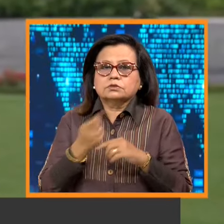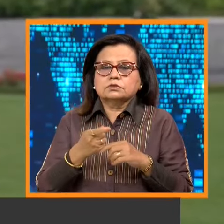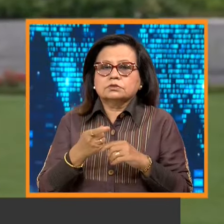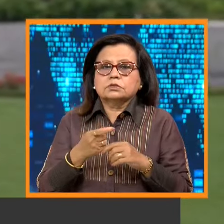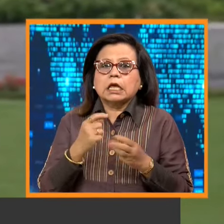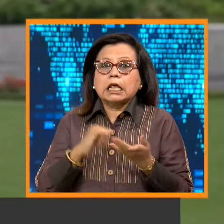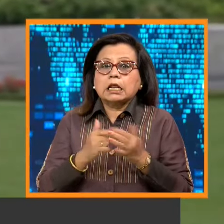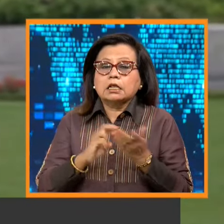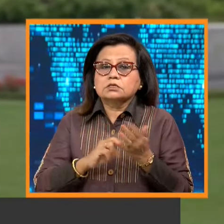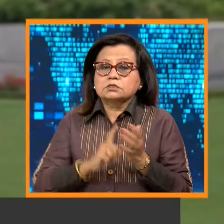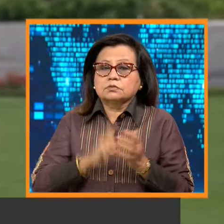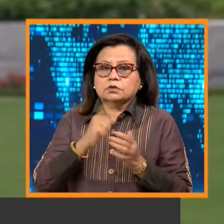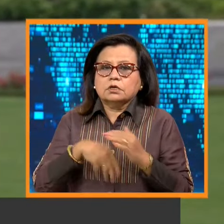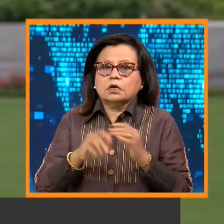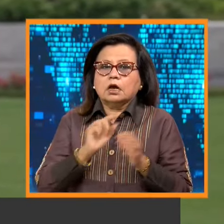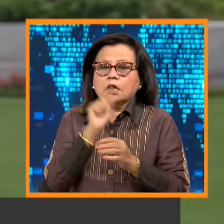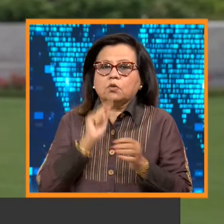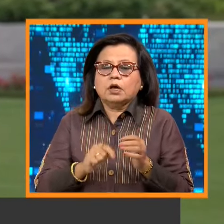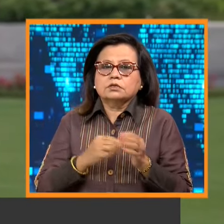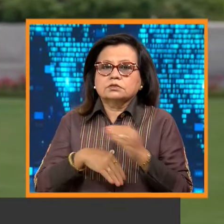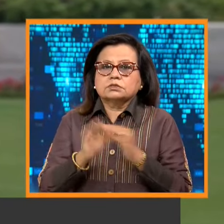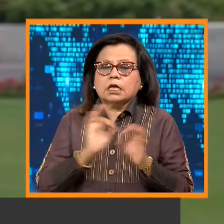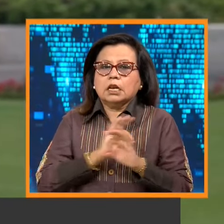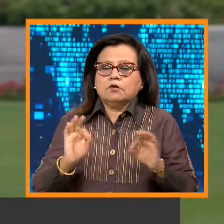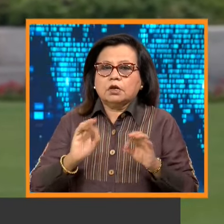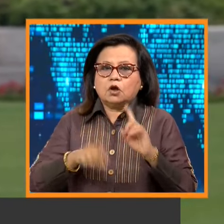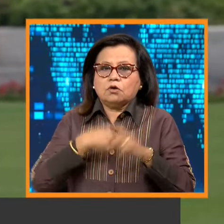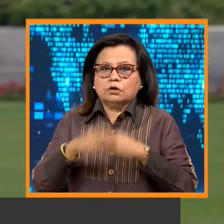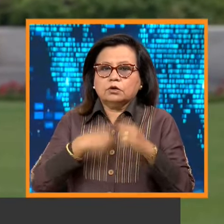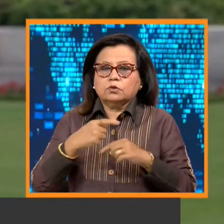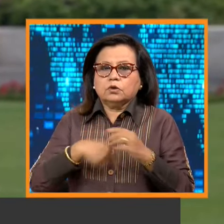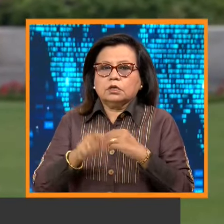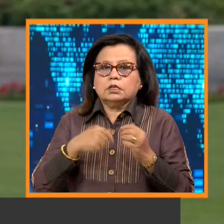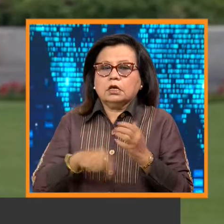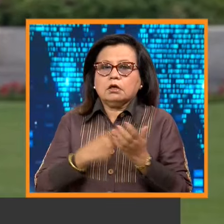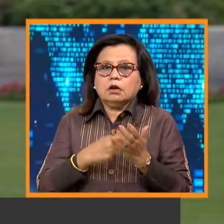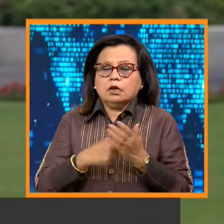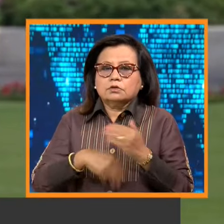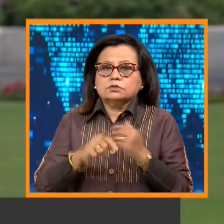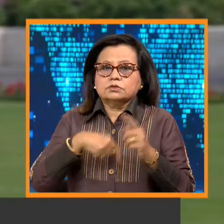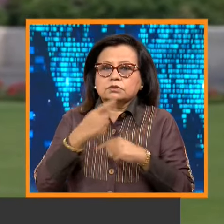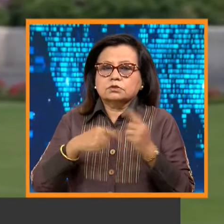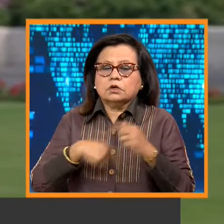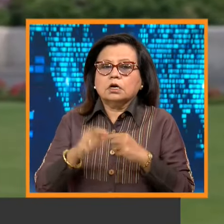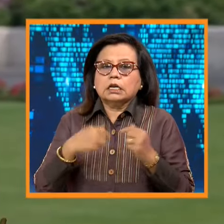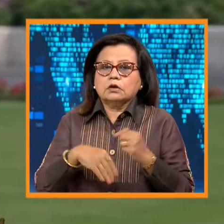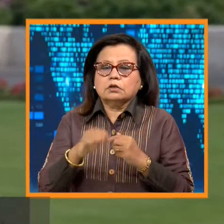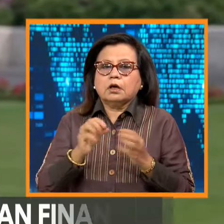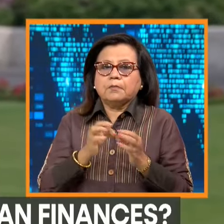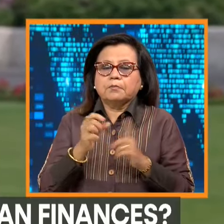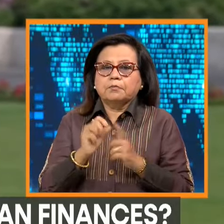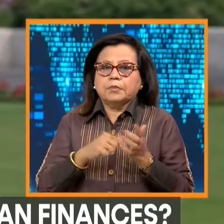not realistic. That's why it's so important that we continue to have the alliances we have, continue to beef up